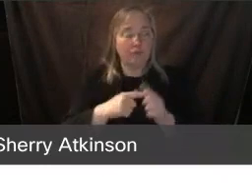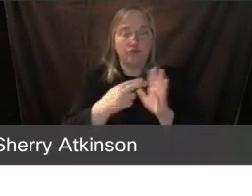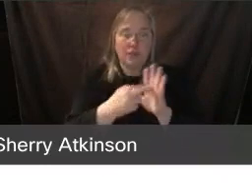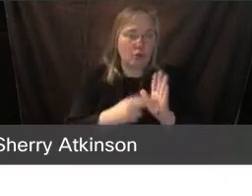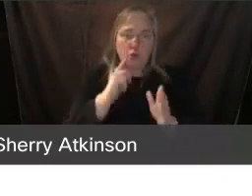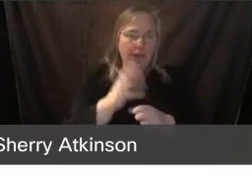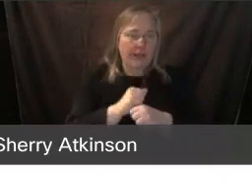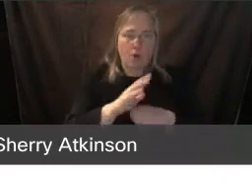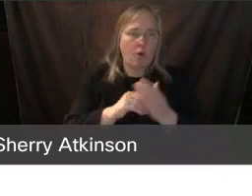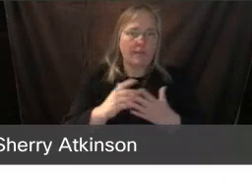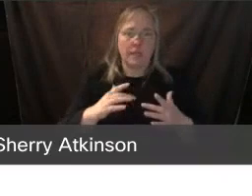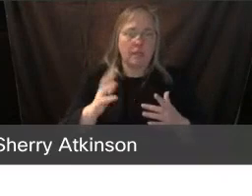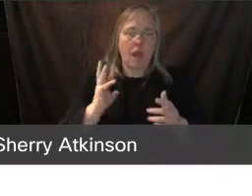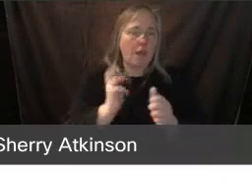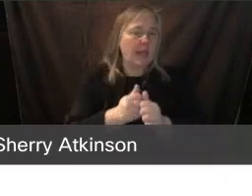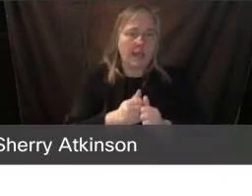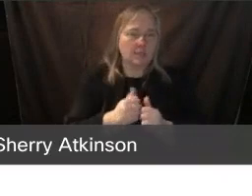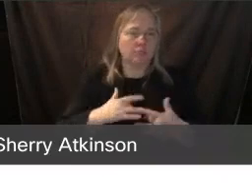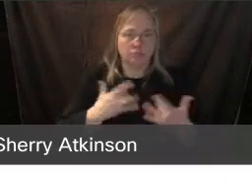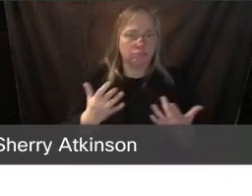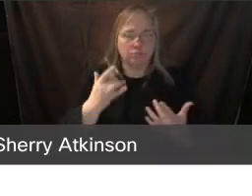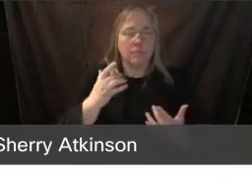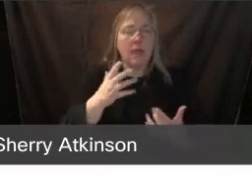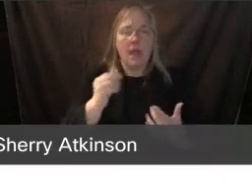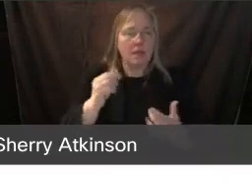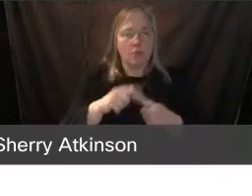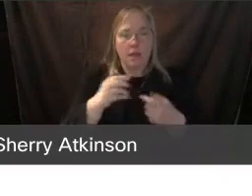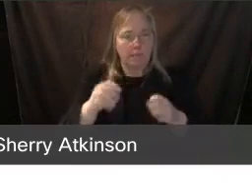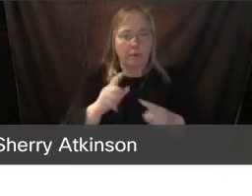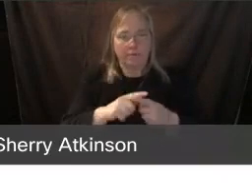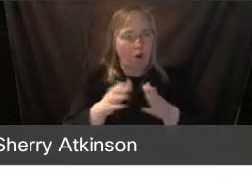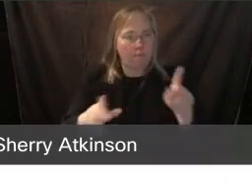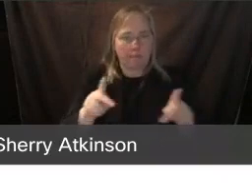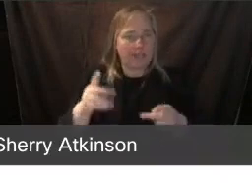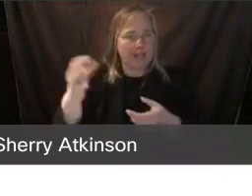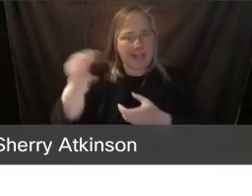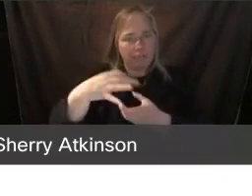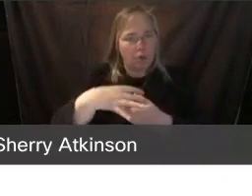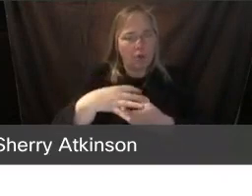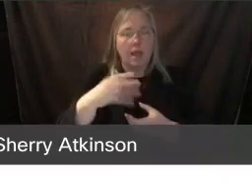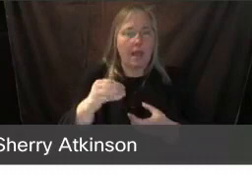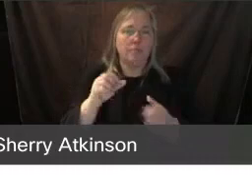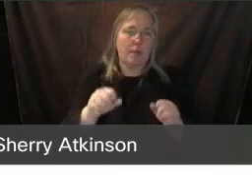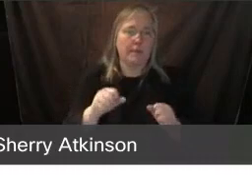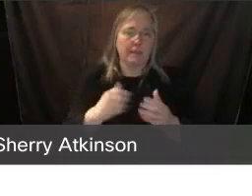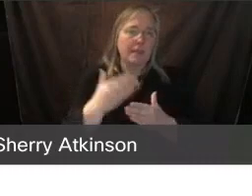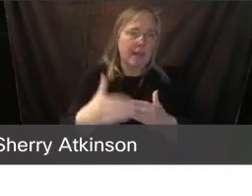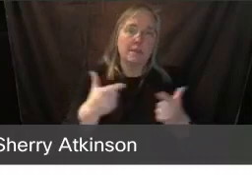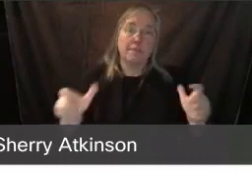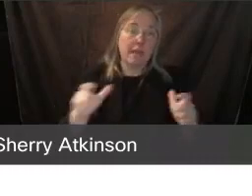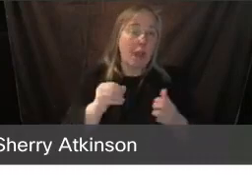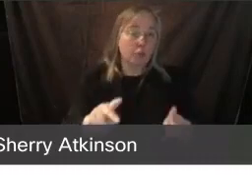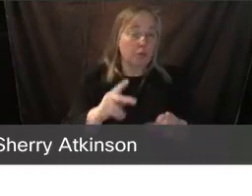when there will be opportunities for public input. And again, probably the next big opportunity will